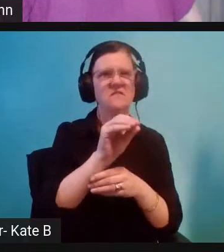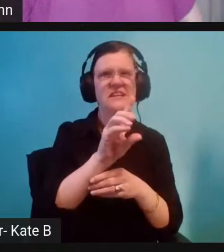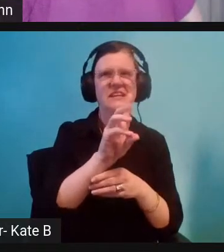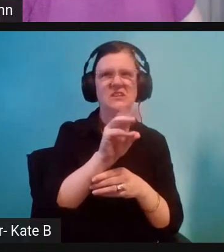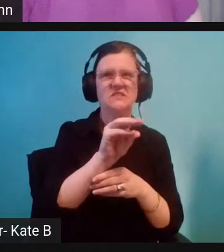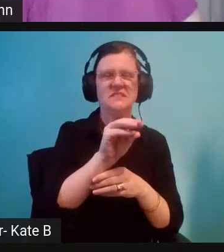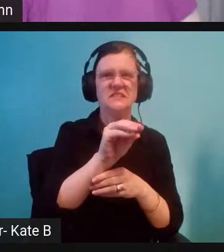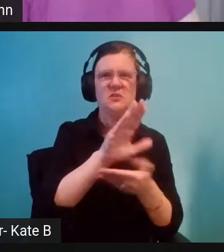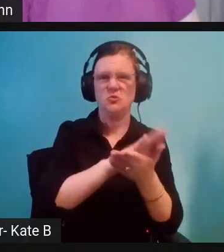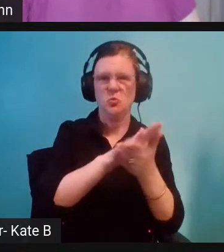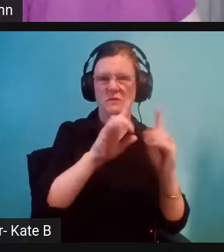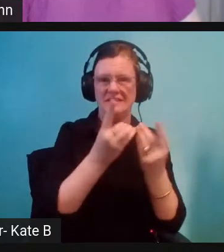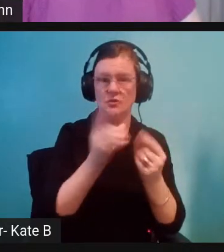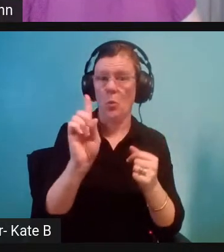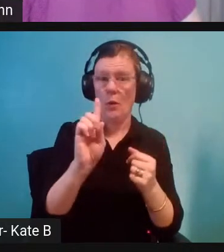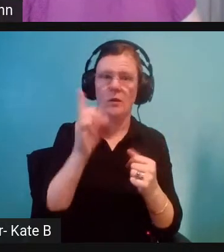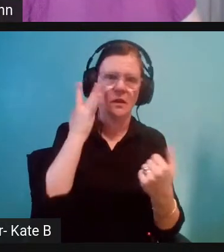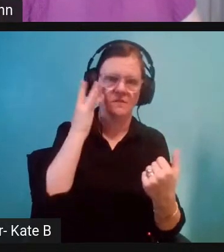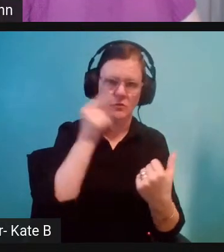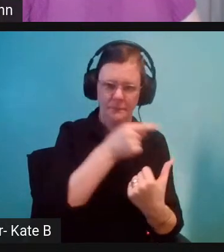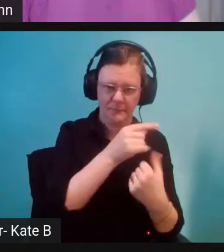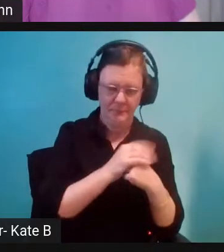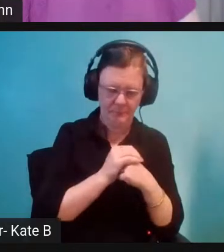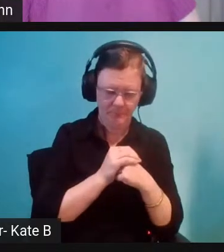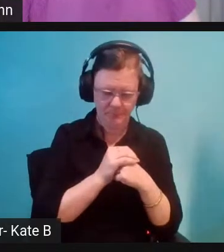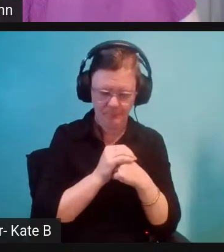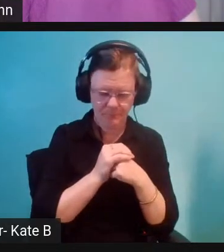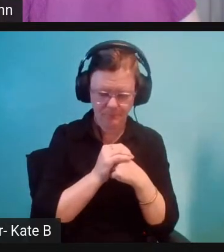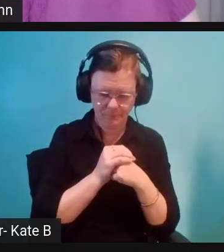in California. And,